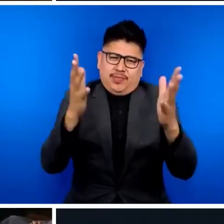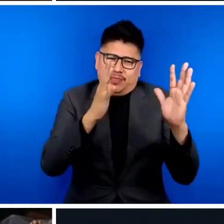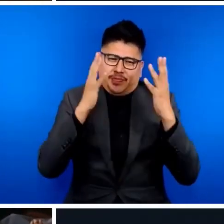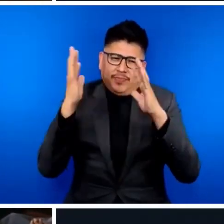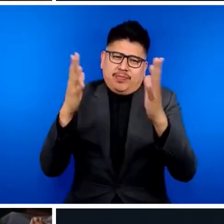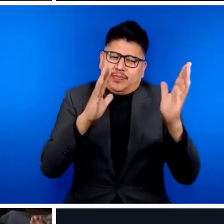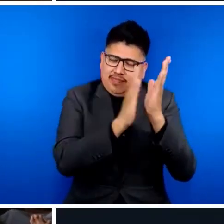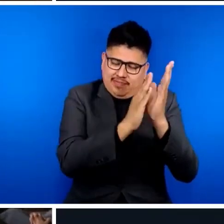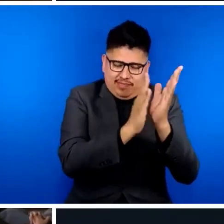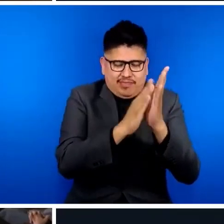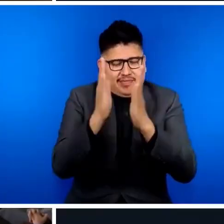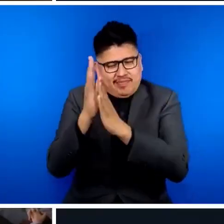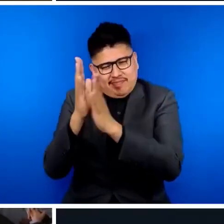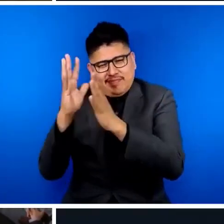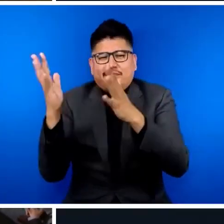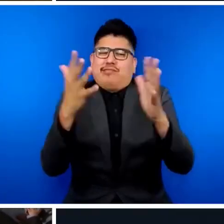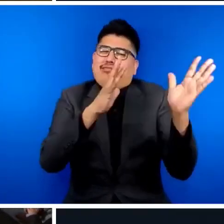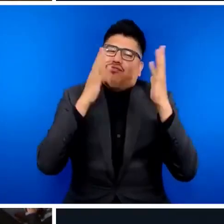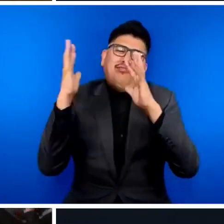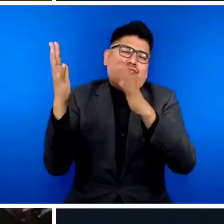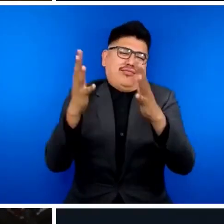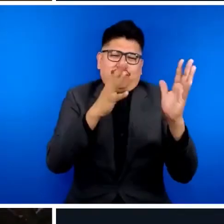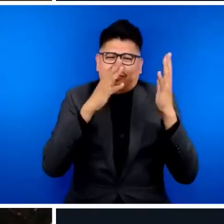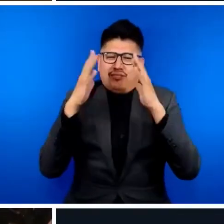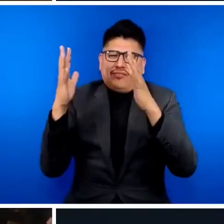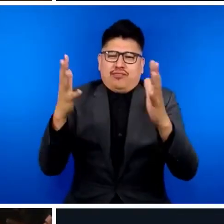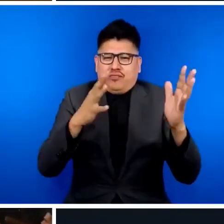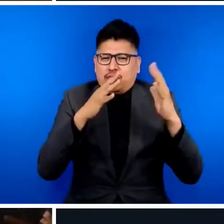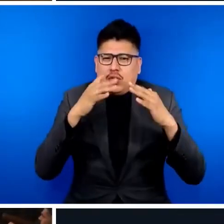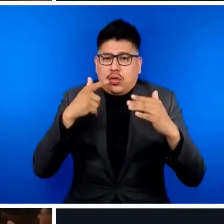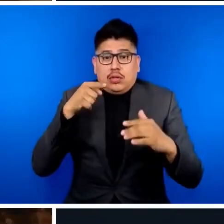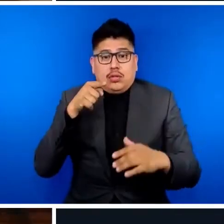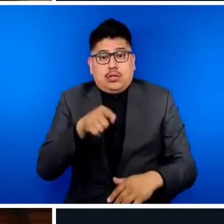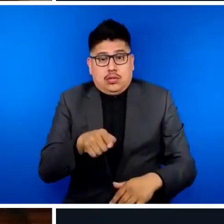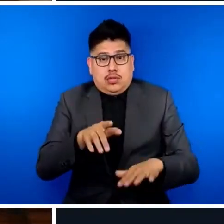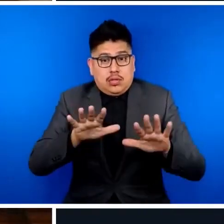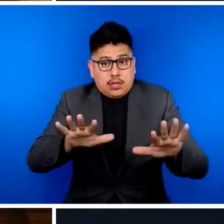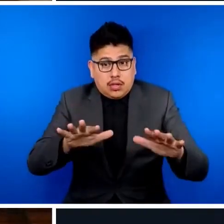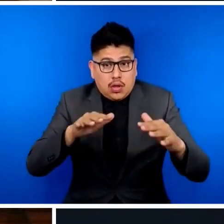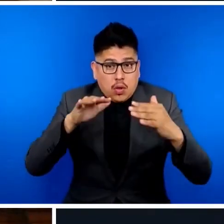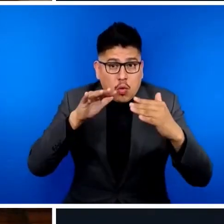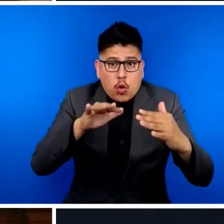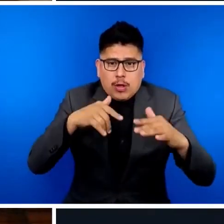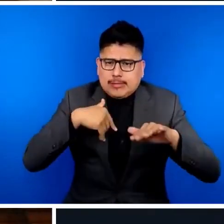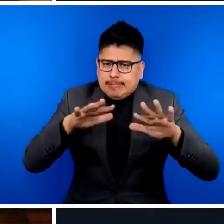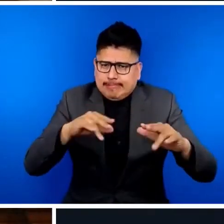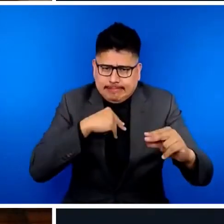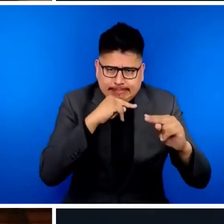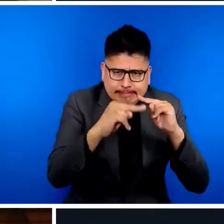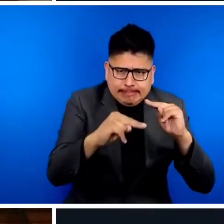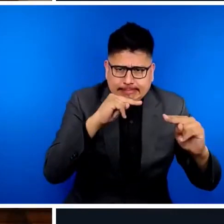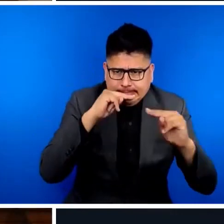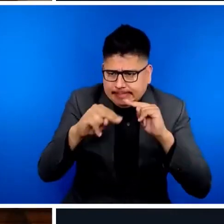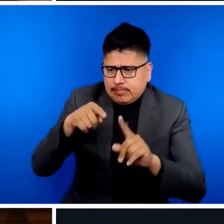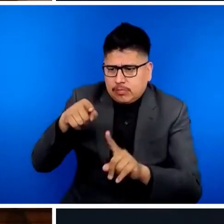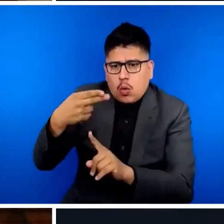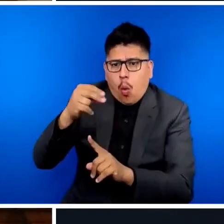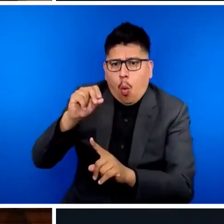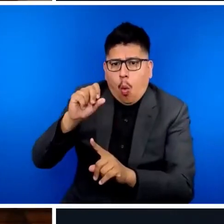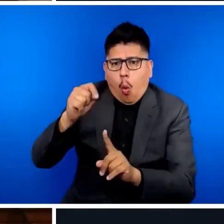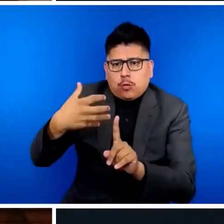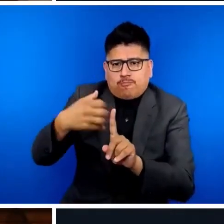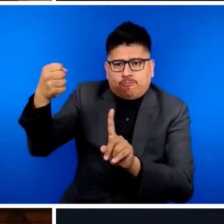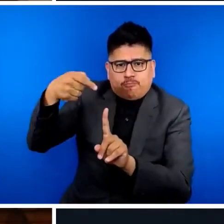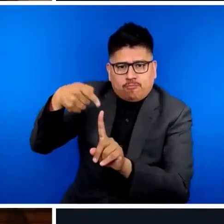Under the ceasefire I negotiated, every single hostage, both living and dead, has been returned home. Can you believe